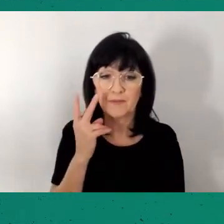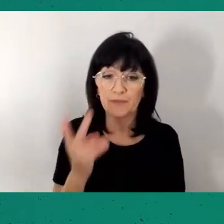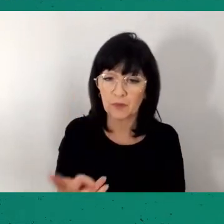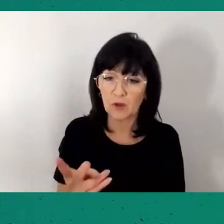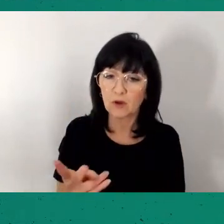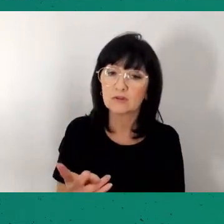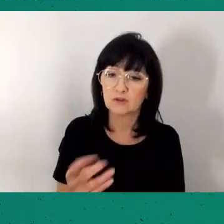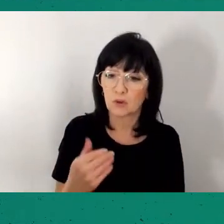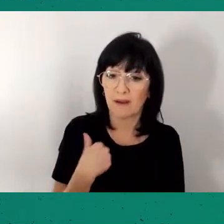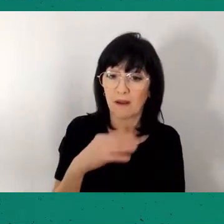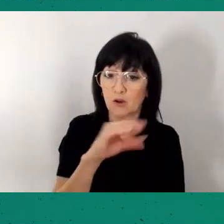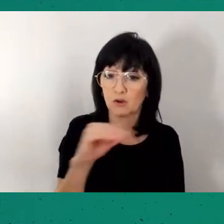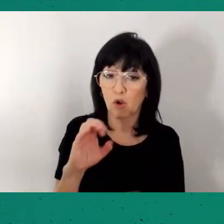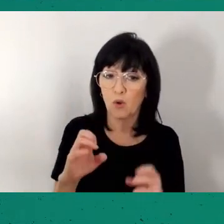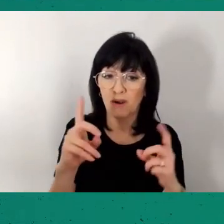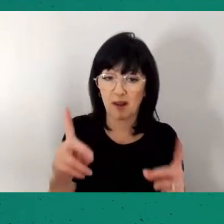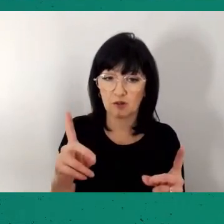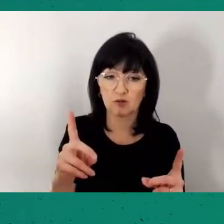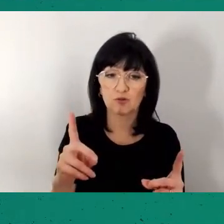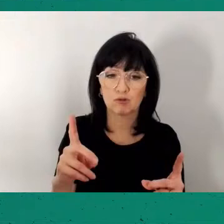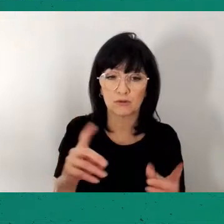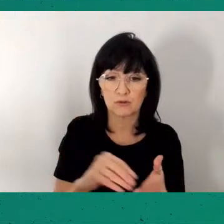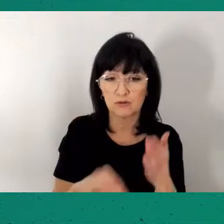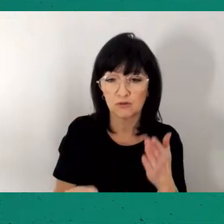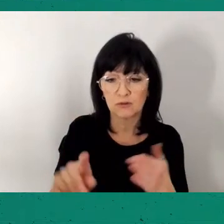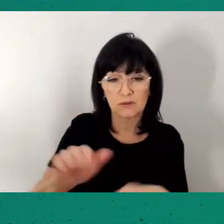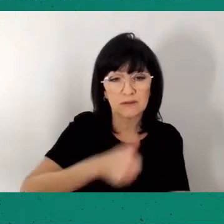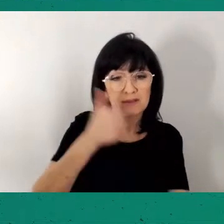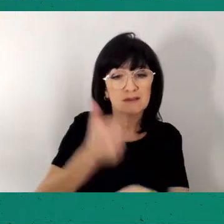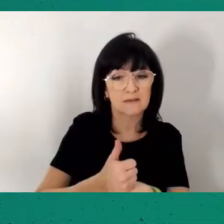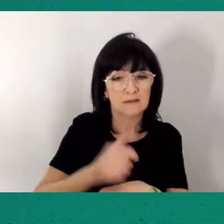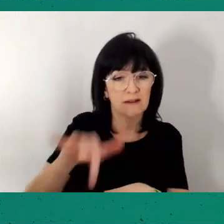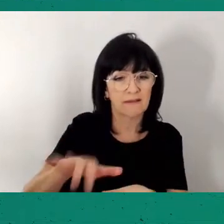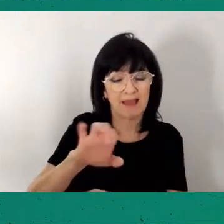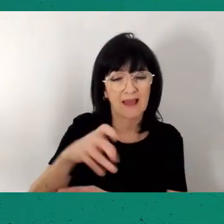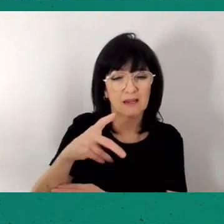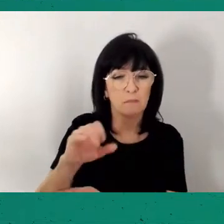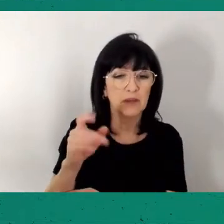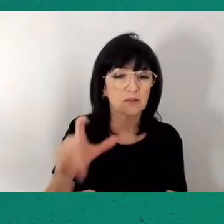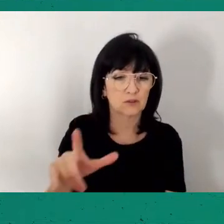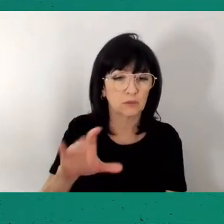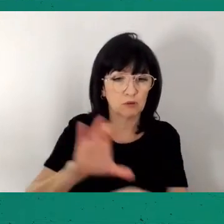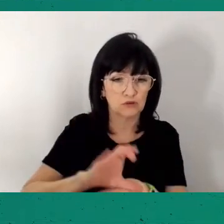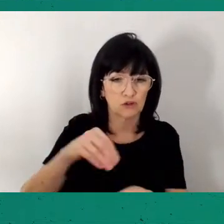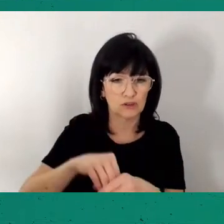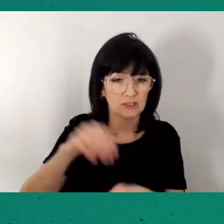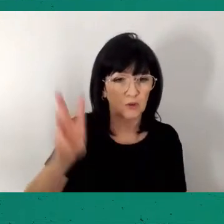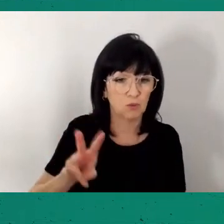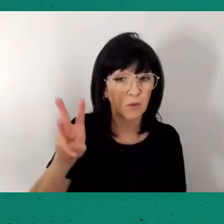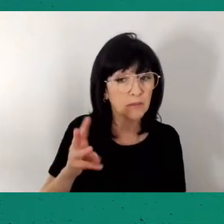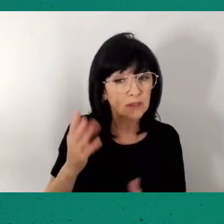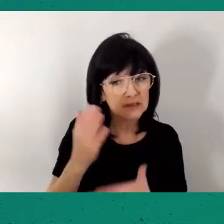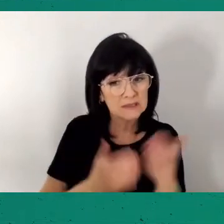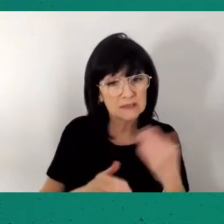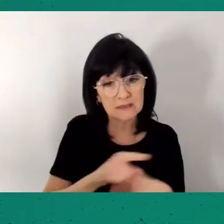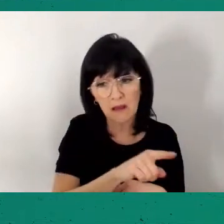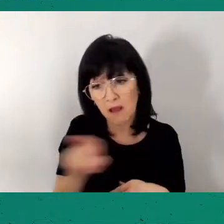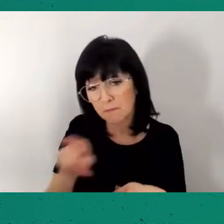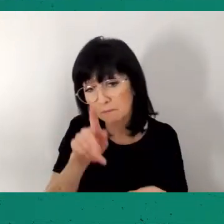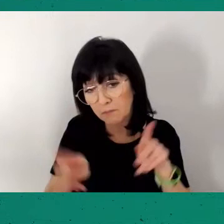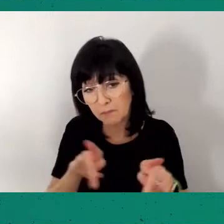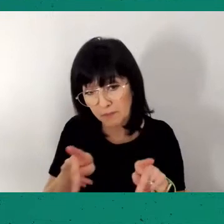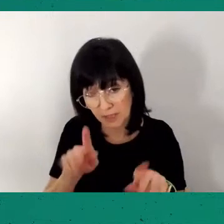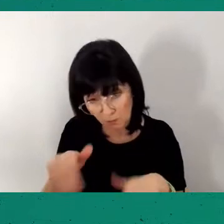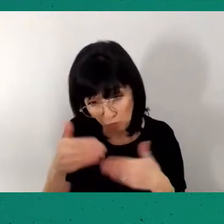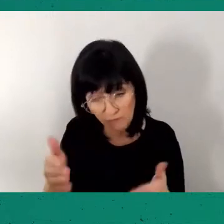school for African Americans established by the Episcopal Church in Wilmington. Some individuals provided